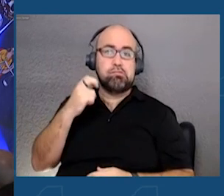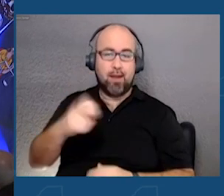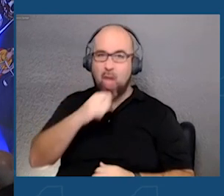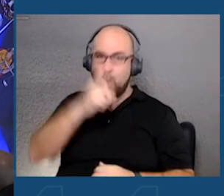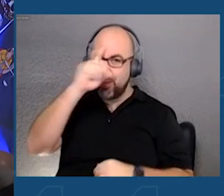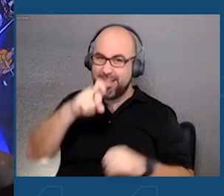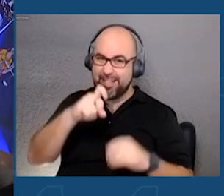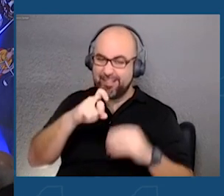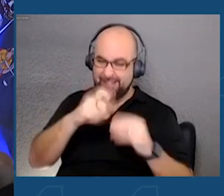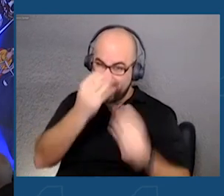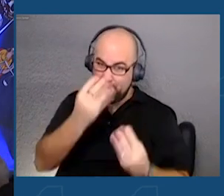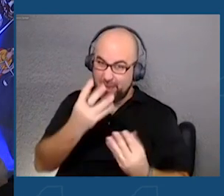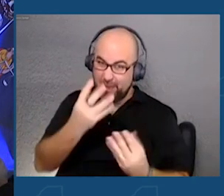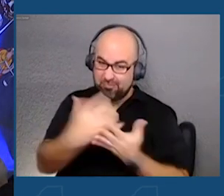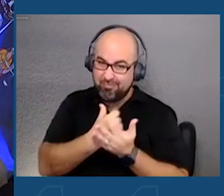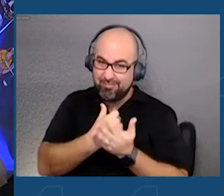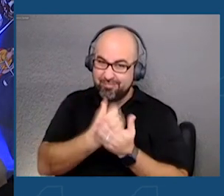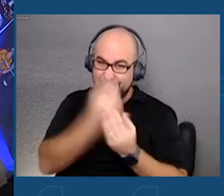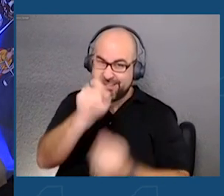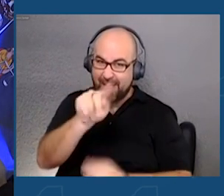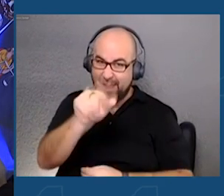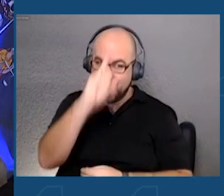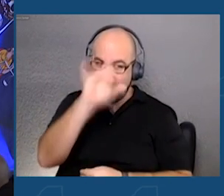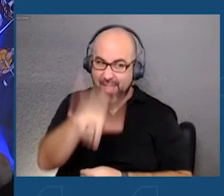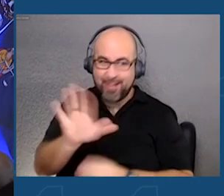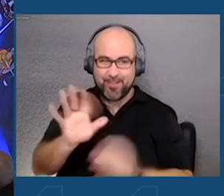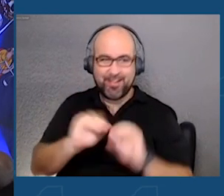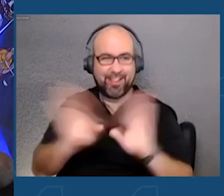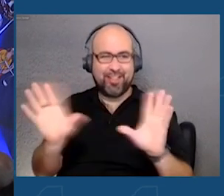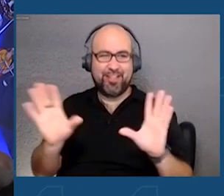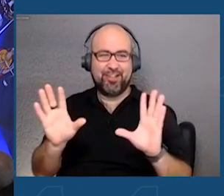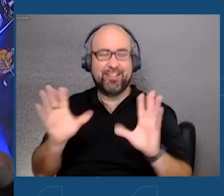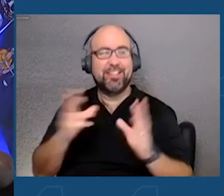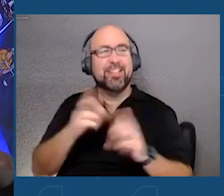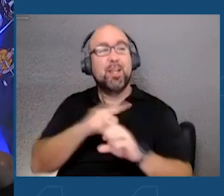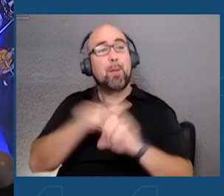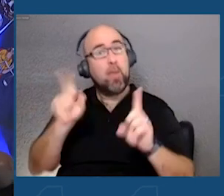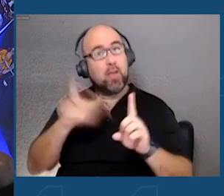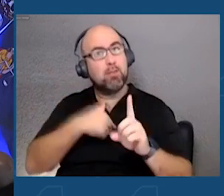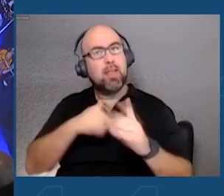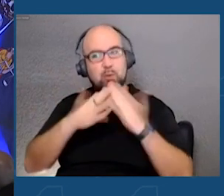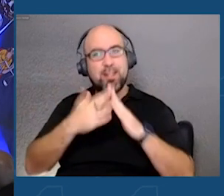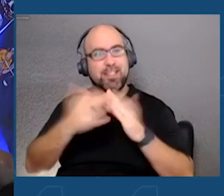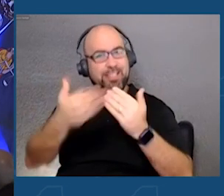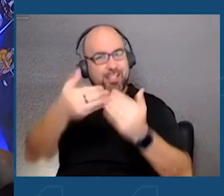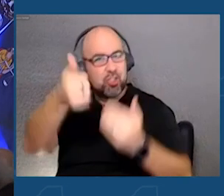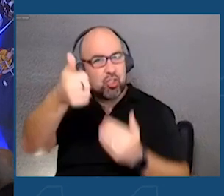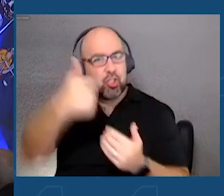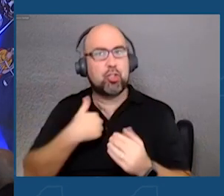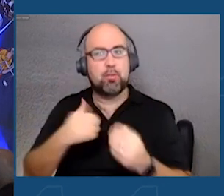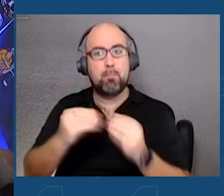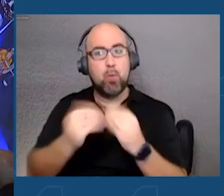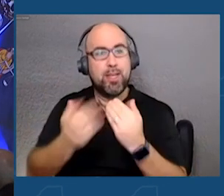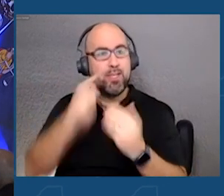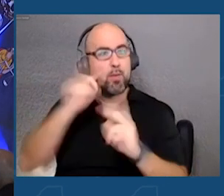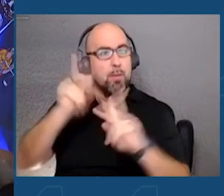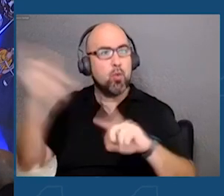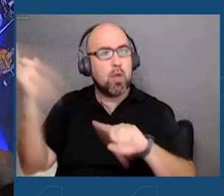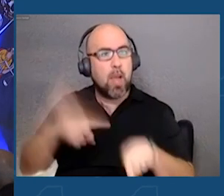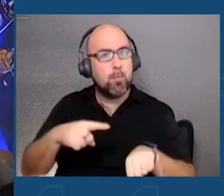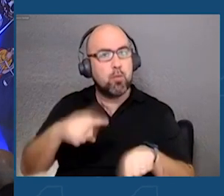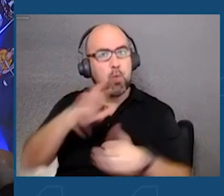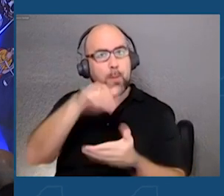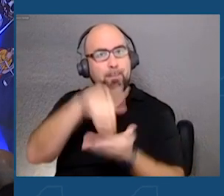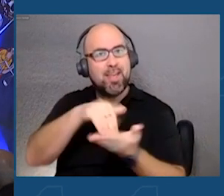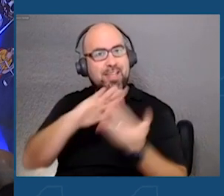have to make commutes easier. We have to make it easier for people to come to Midtown, whether you're coming for work or play. But also, if